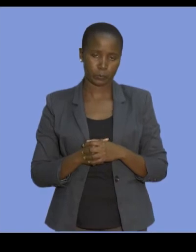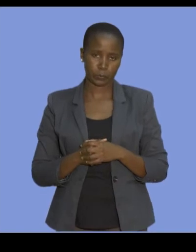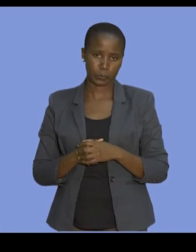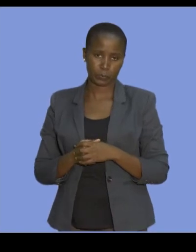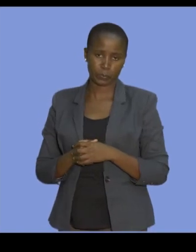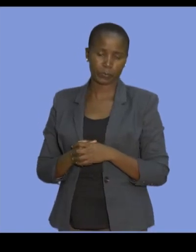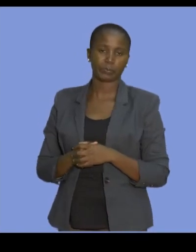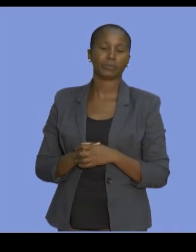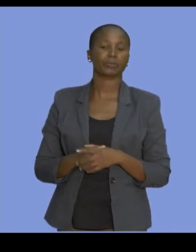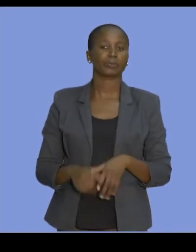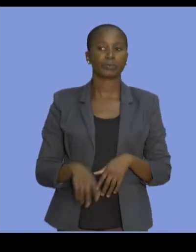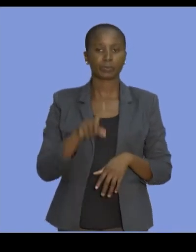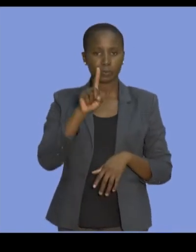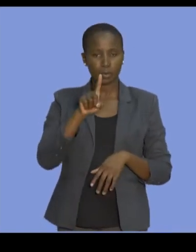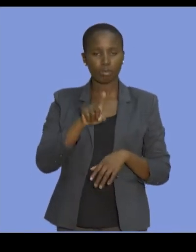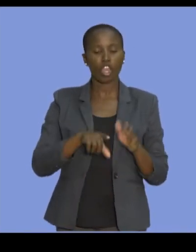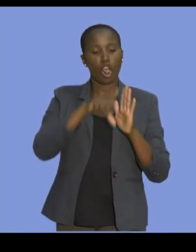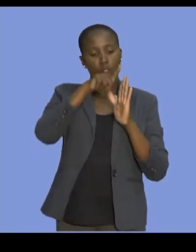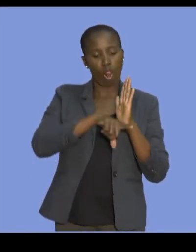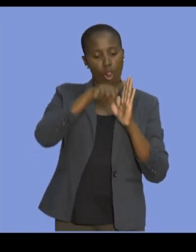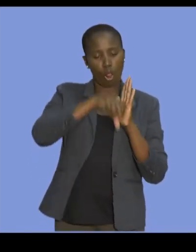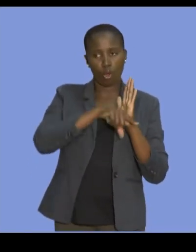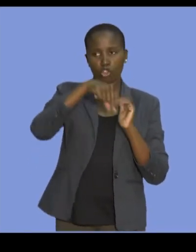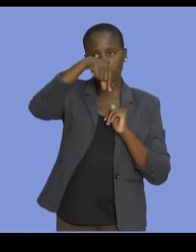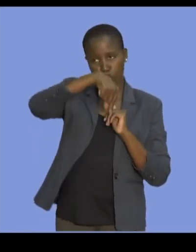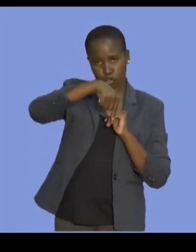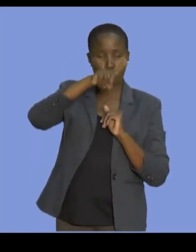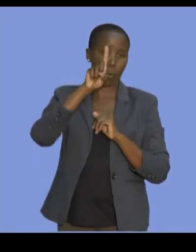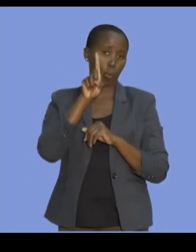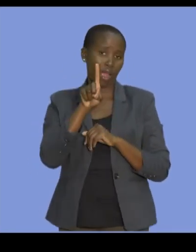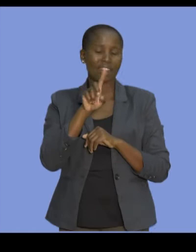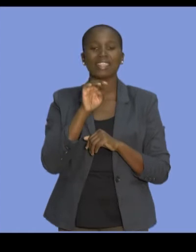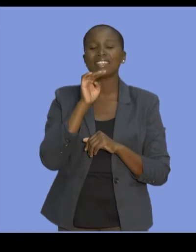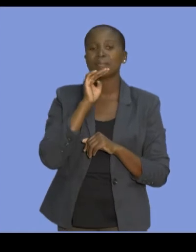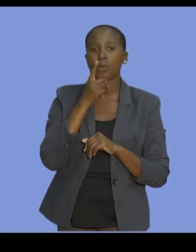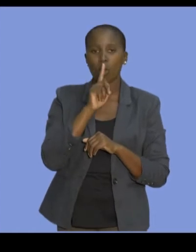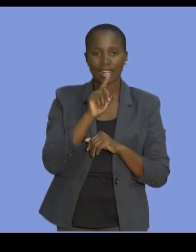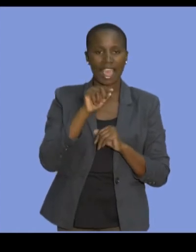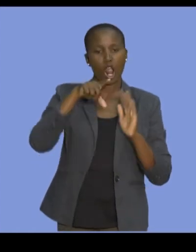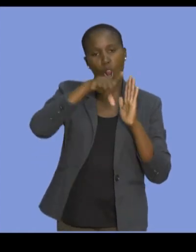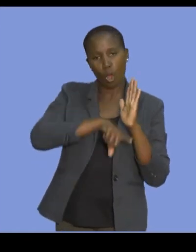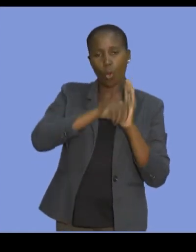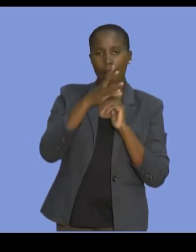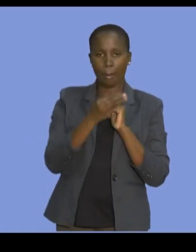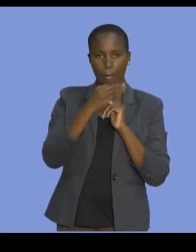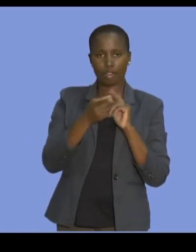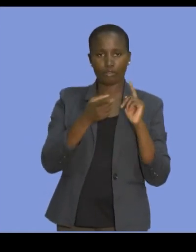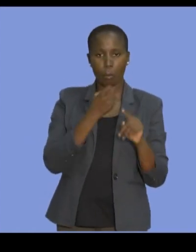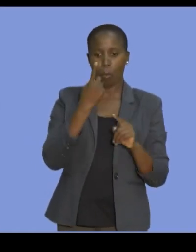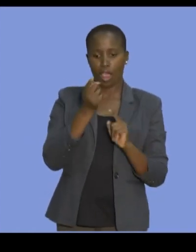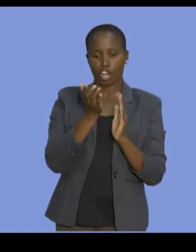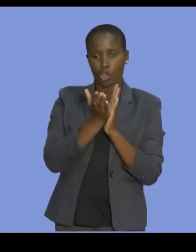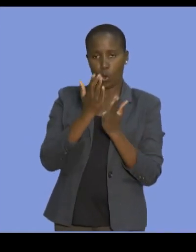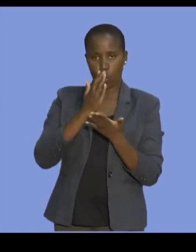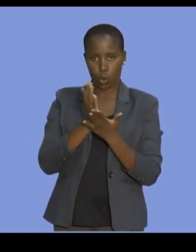The lower quartile, which is Q1, this value lies 1/4 of the way through